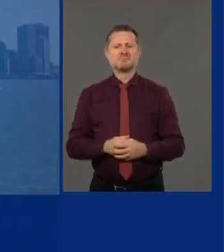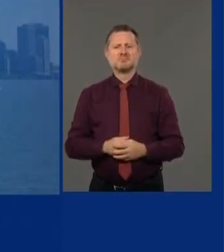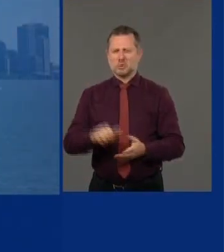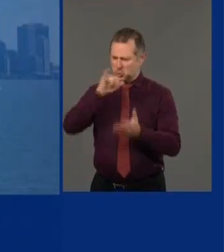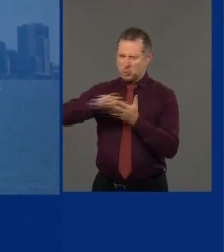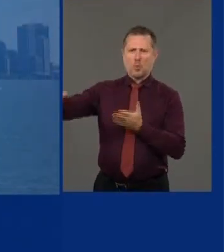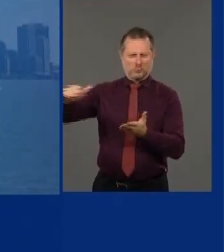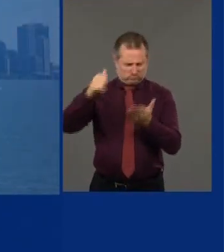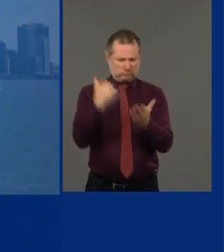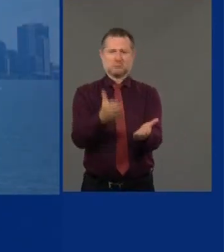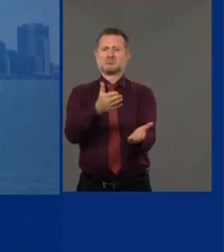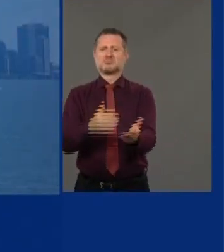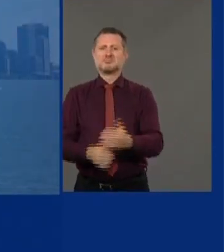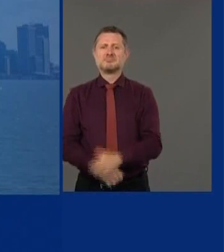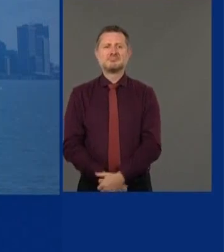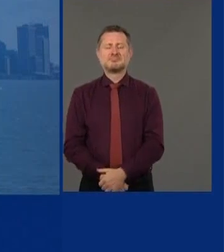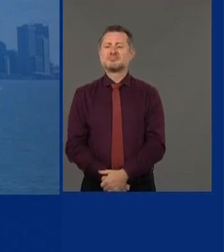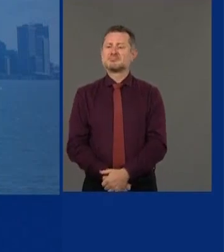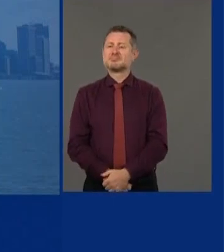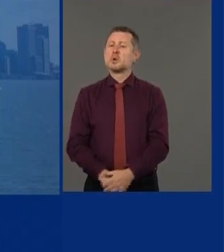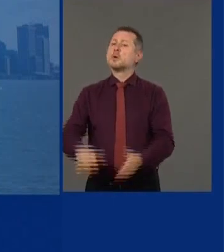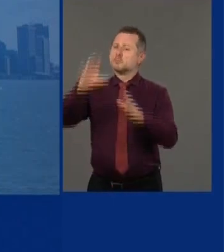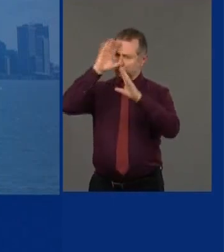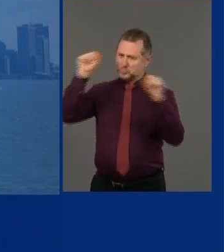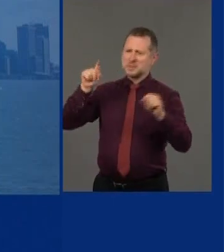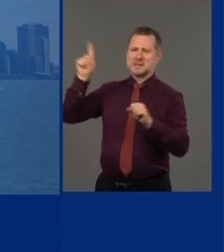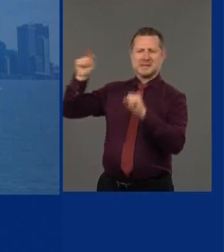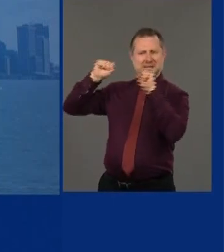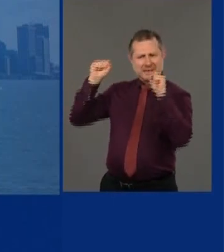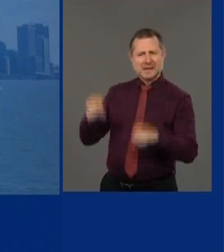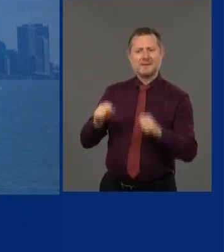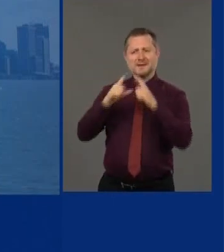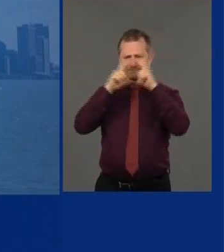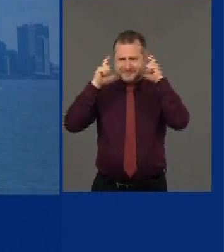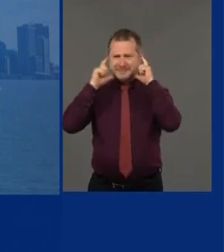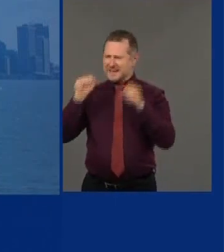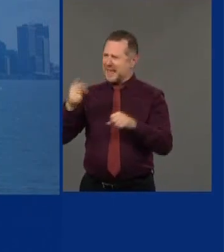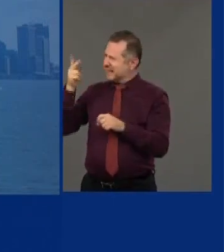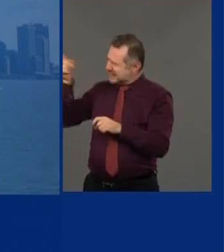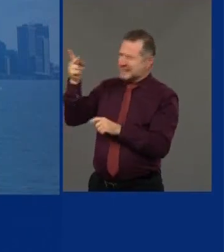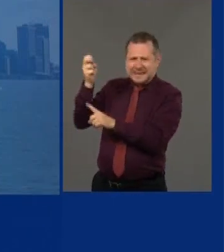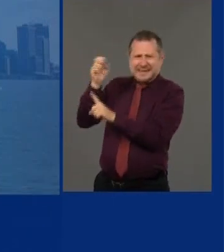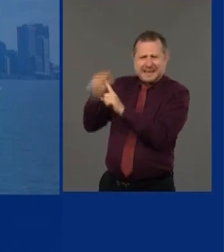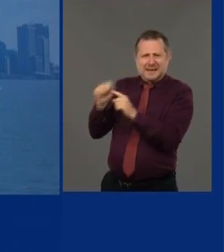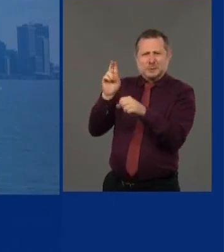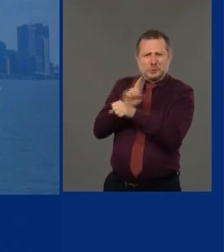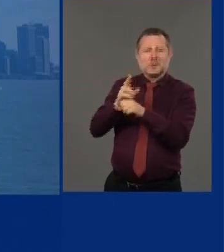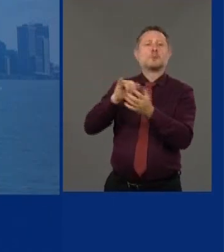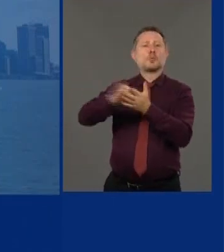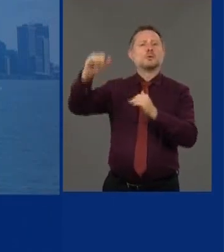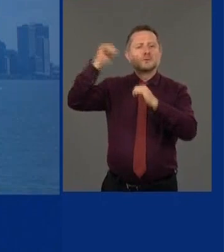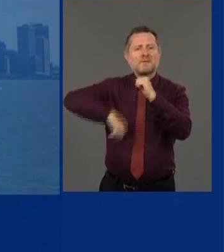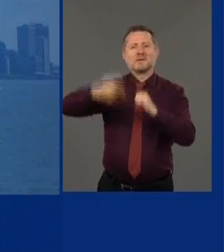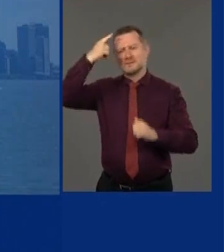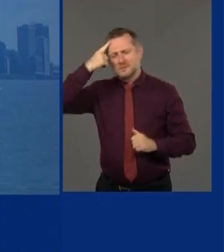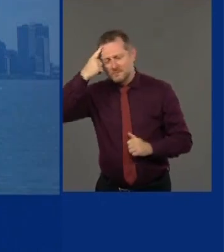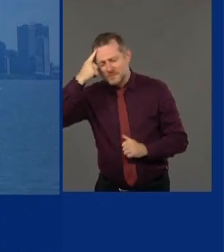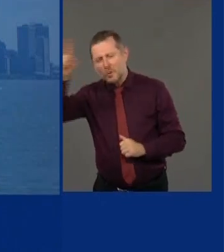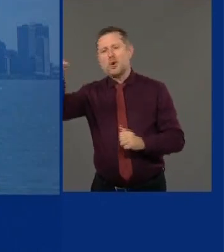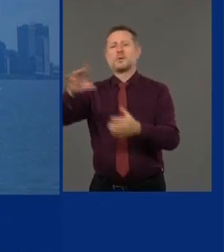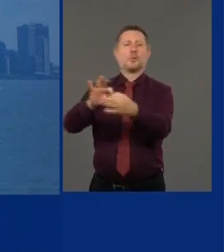York, and the president can still be New York tough and New York smart and united and disciplined